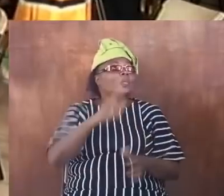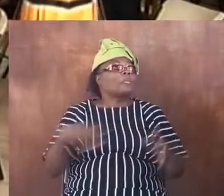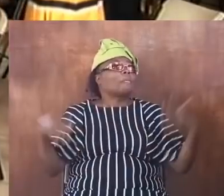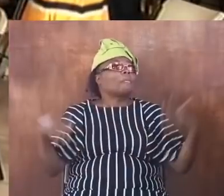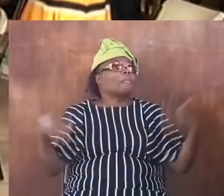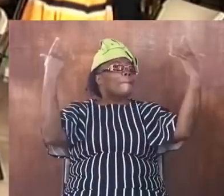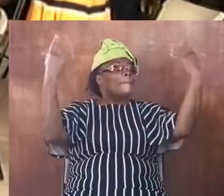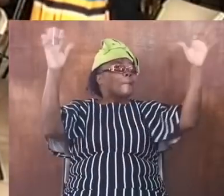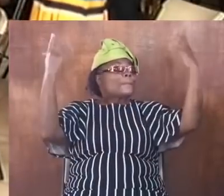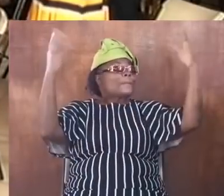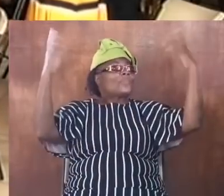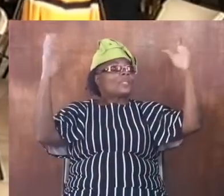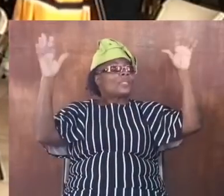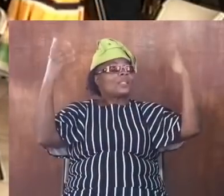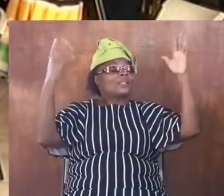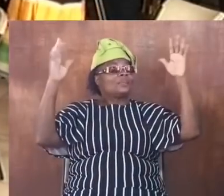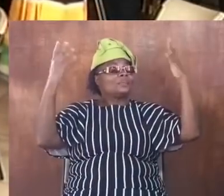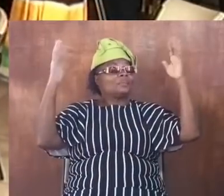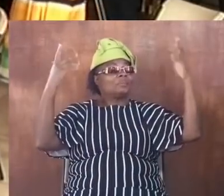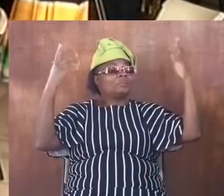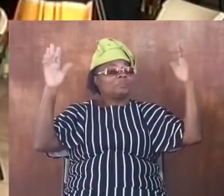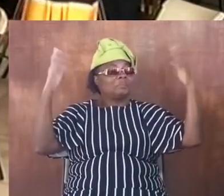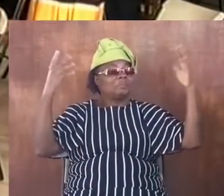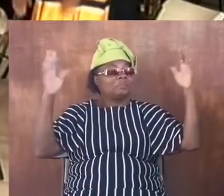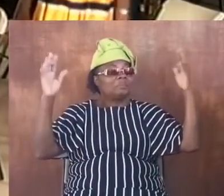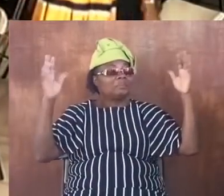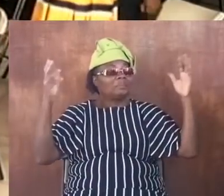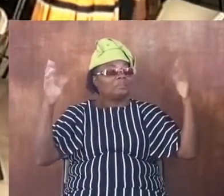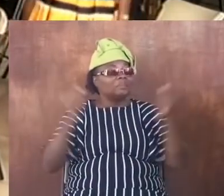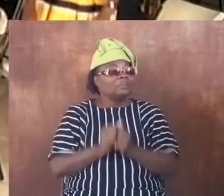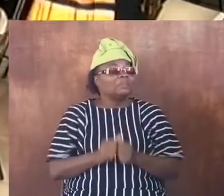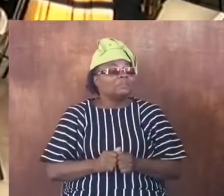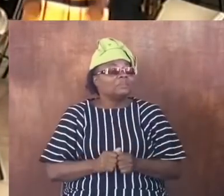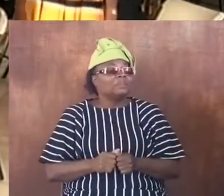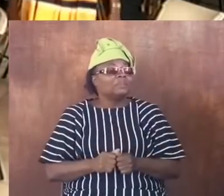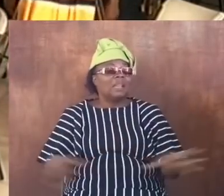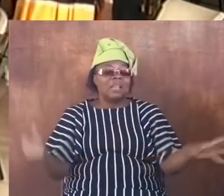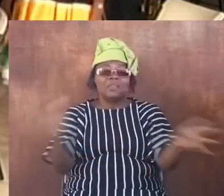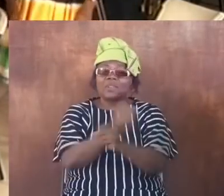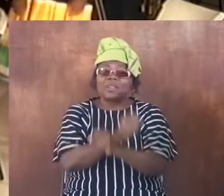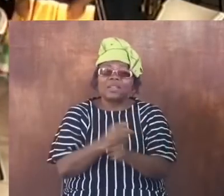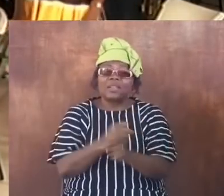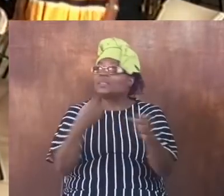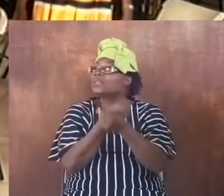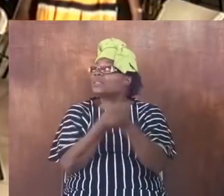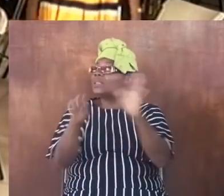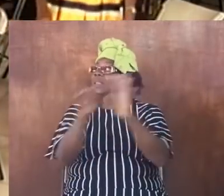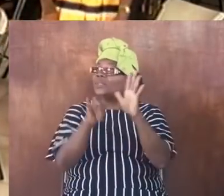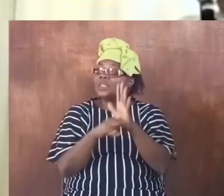clap your hands unto him. I've got salvation in time.